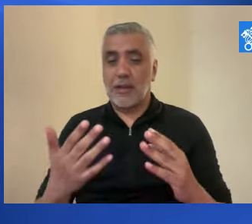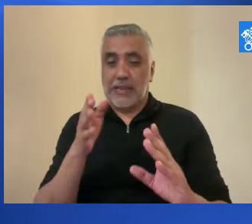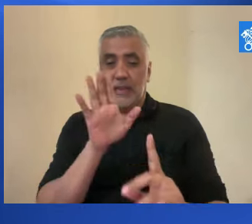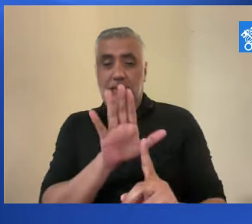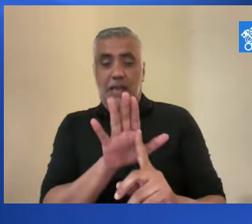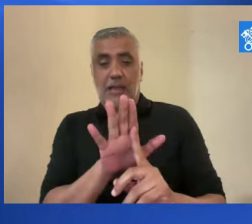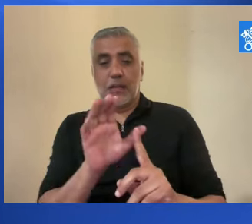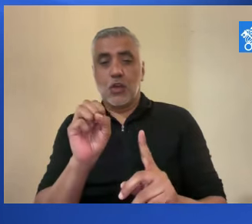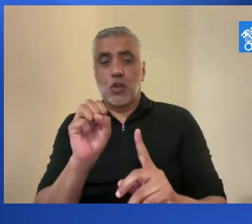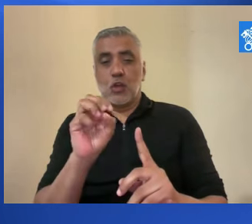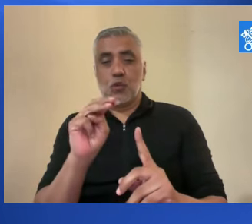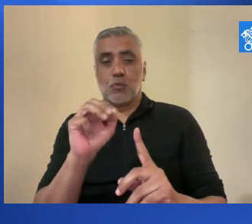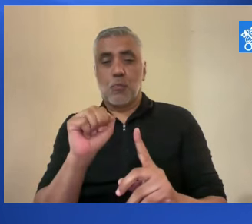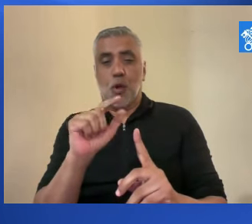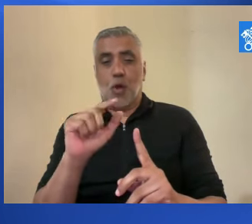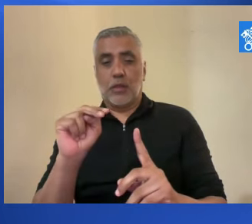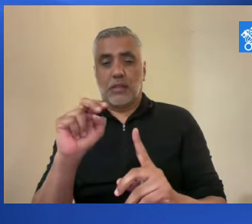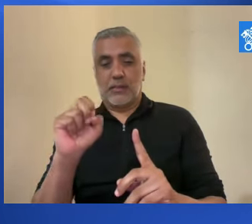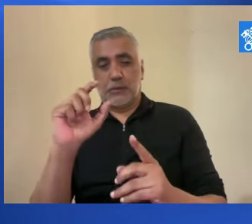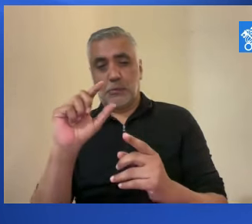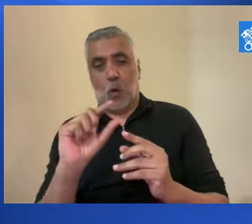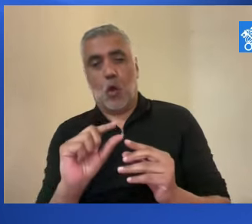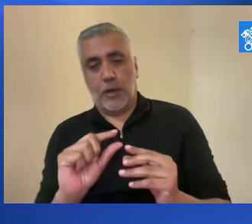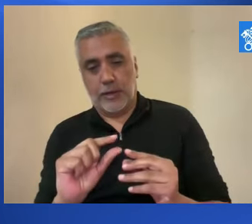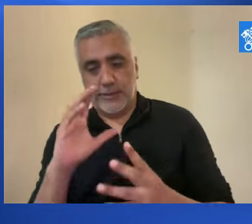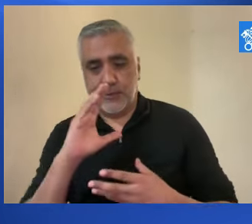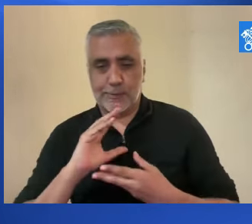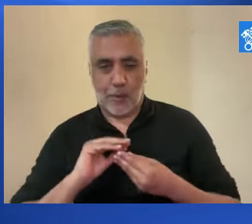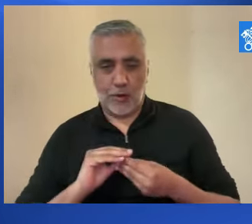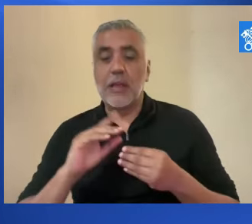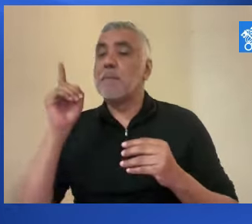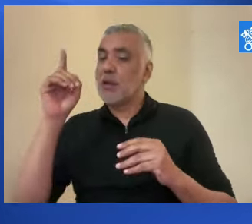And he's also attracted by our smallness,